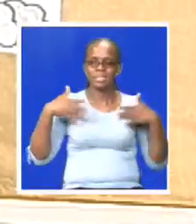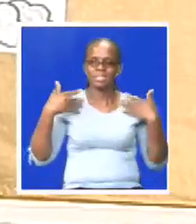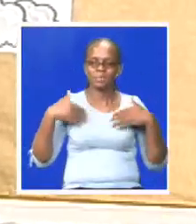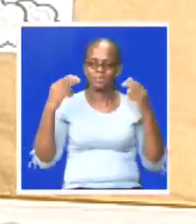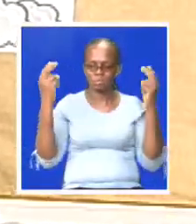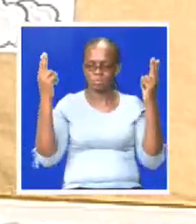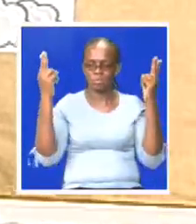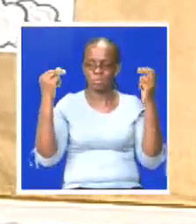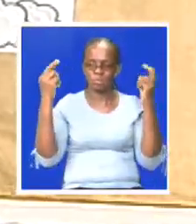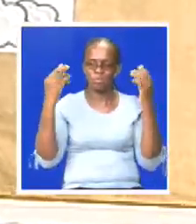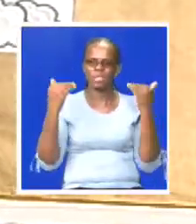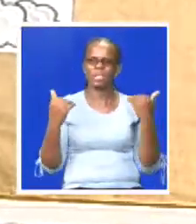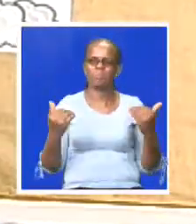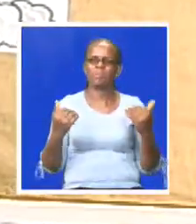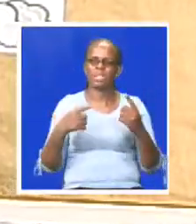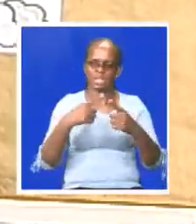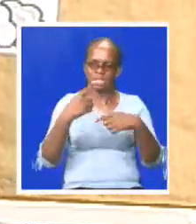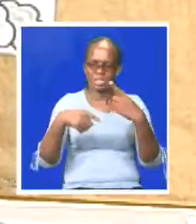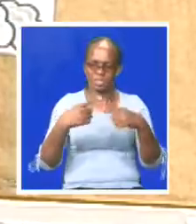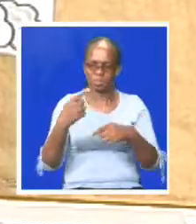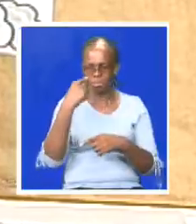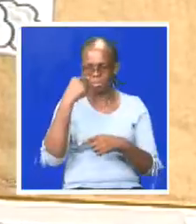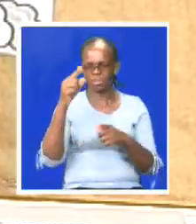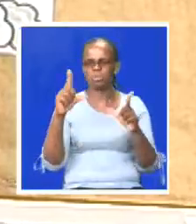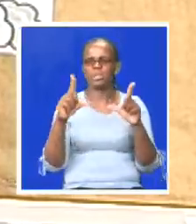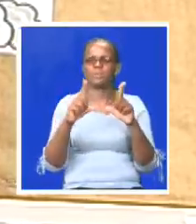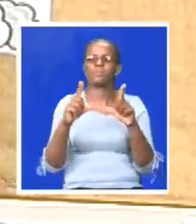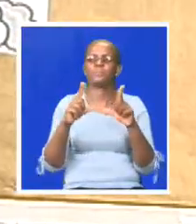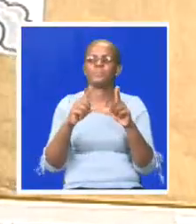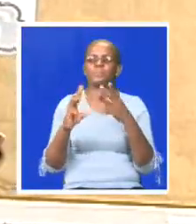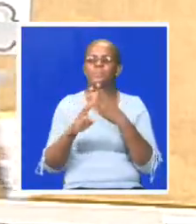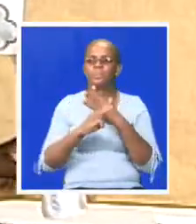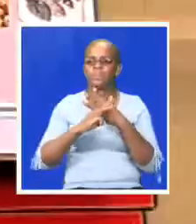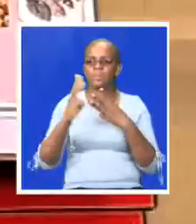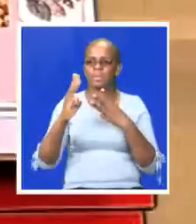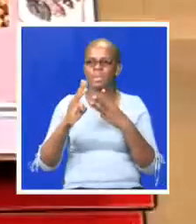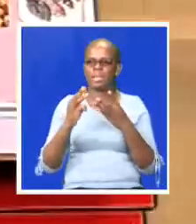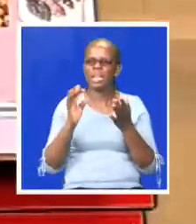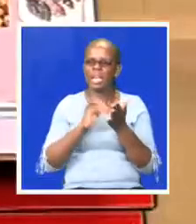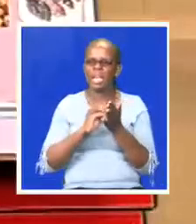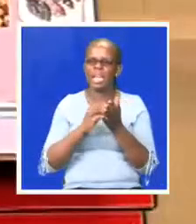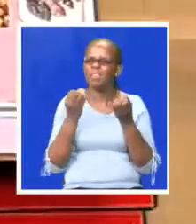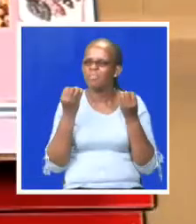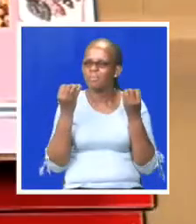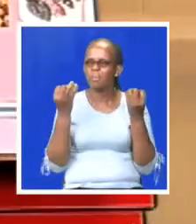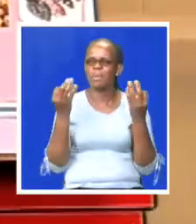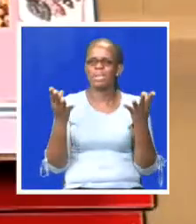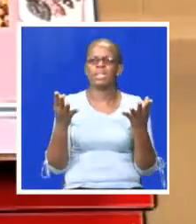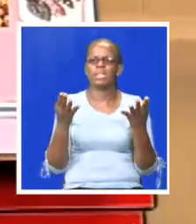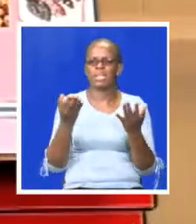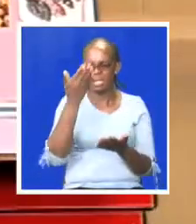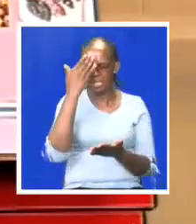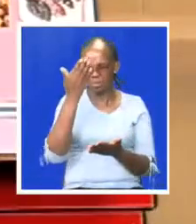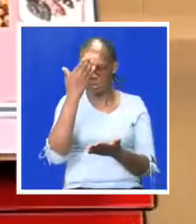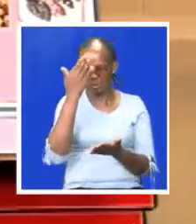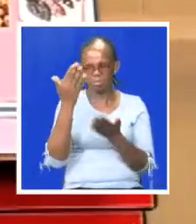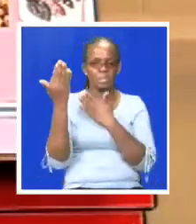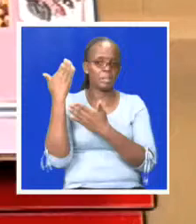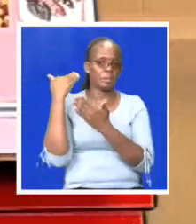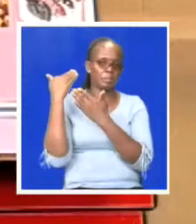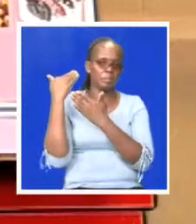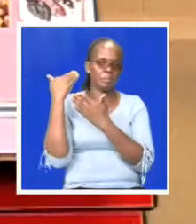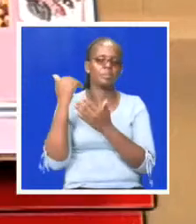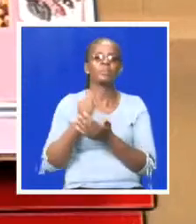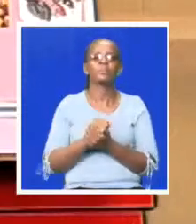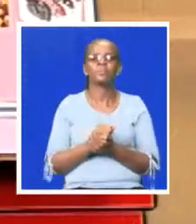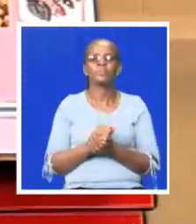Let us move on quickly to the letter of the week. There are so many letters that we have learned about before. Last